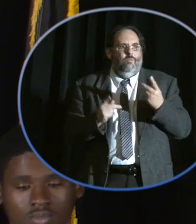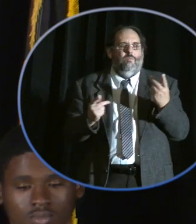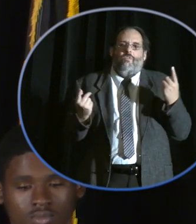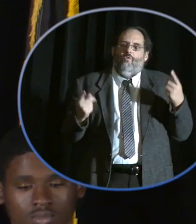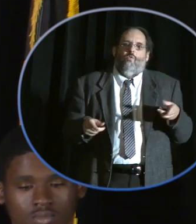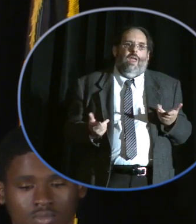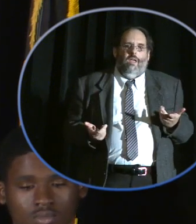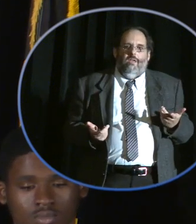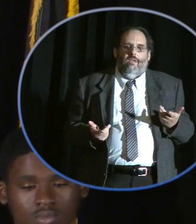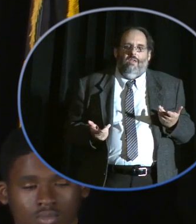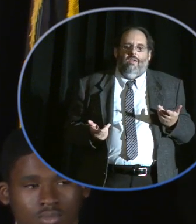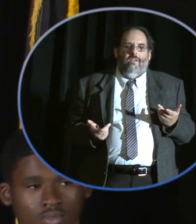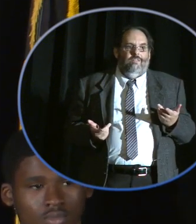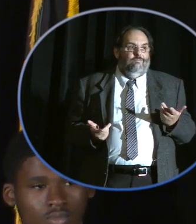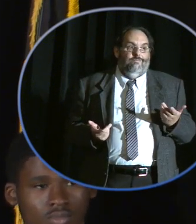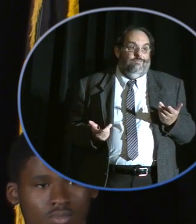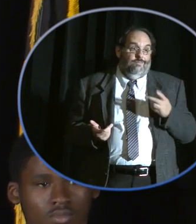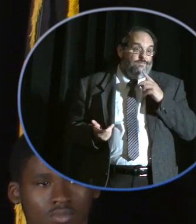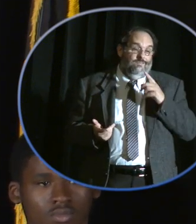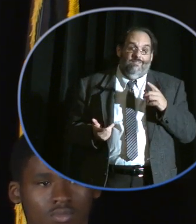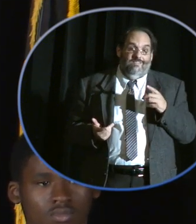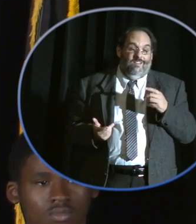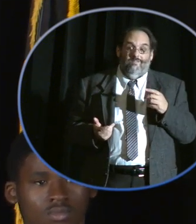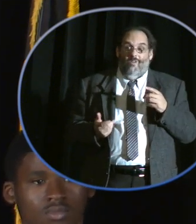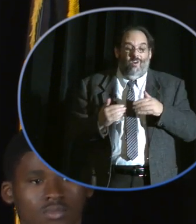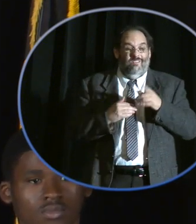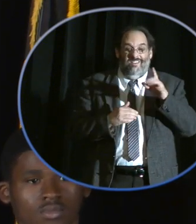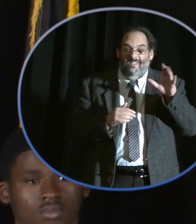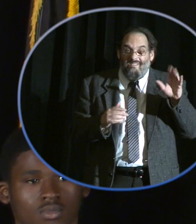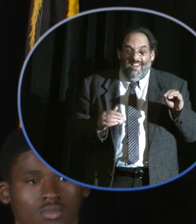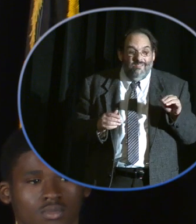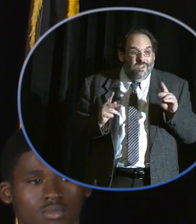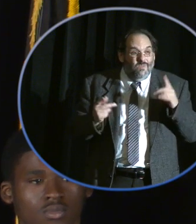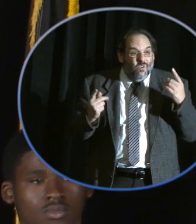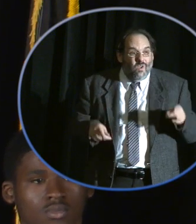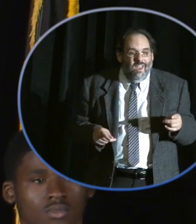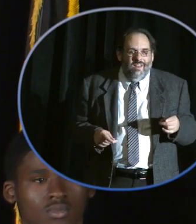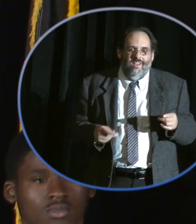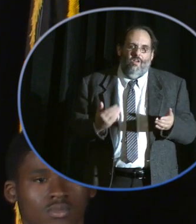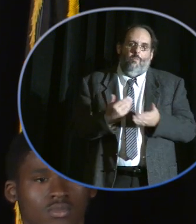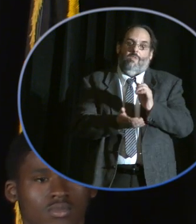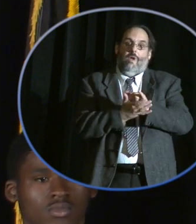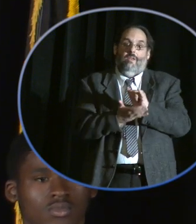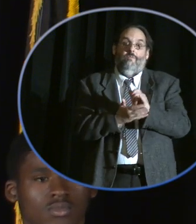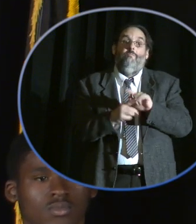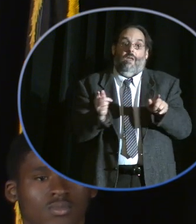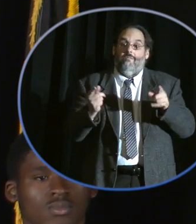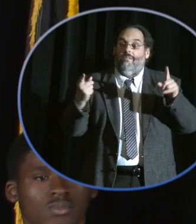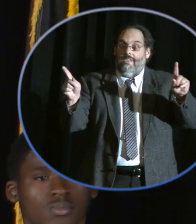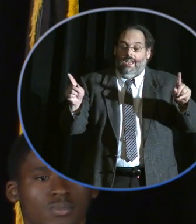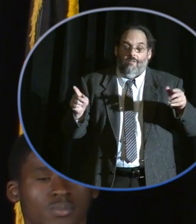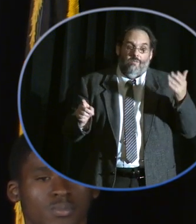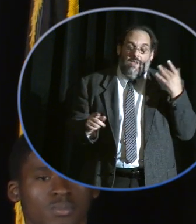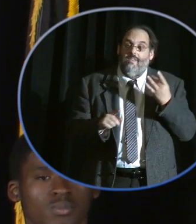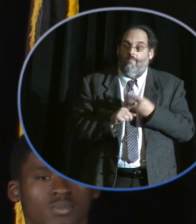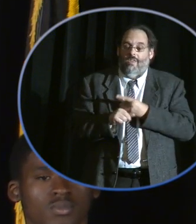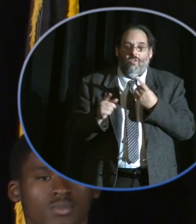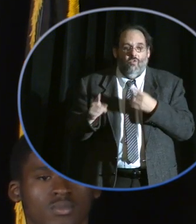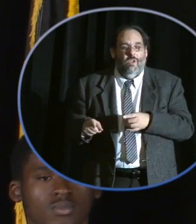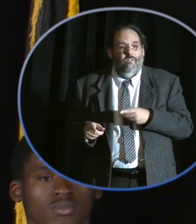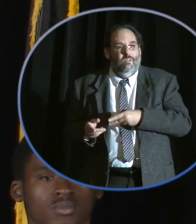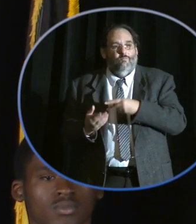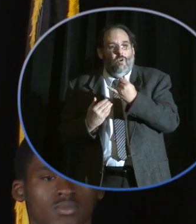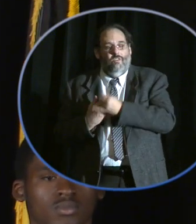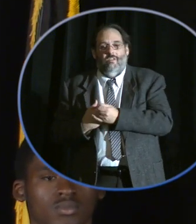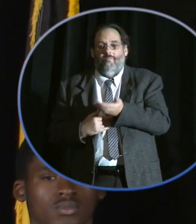come around the table to get agreement, we got 150 people around the table over 8 months to agree on an issue that over the